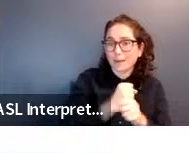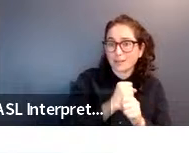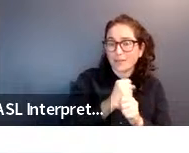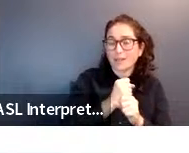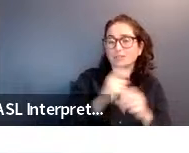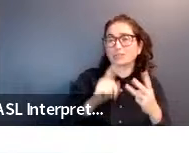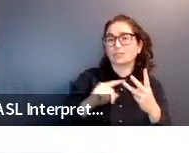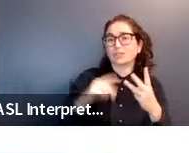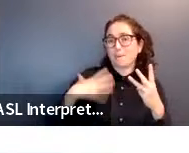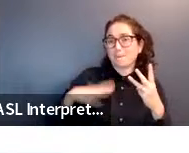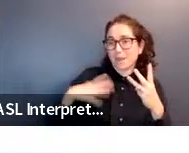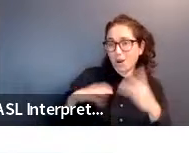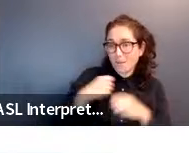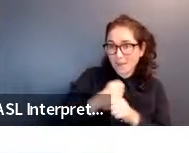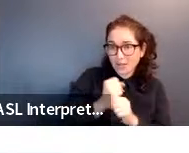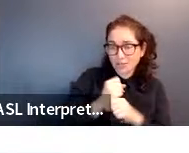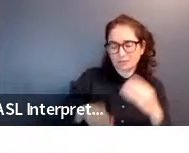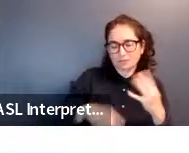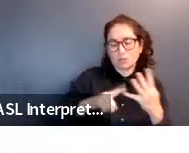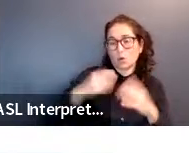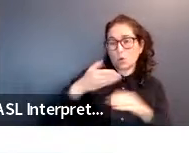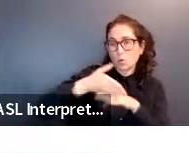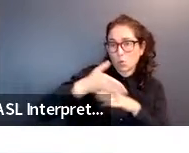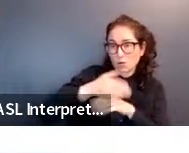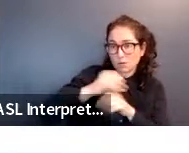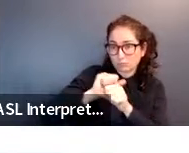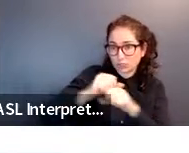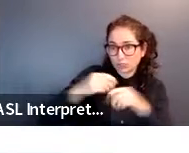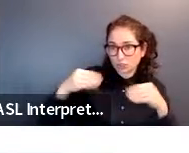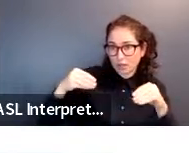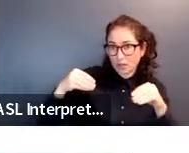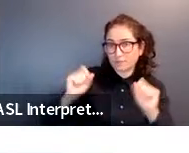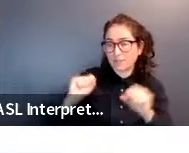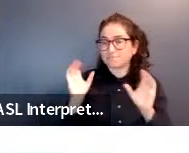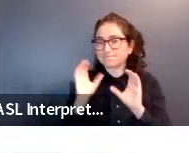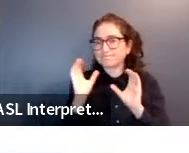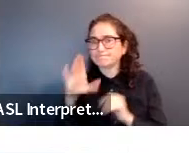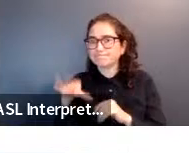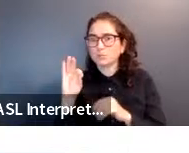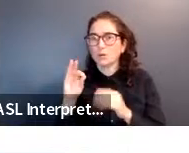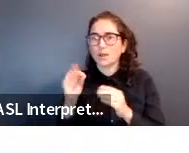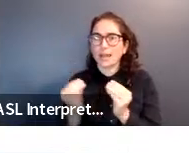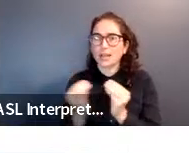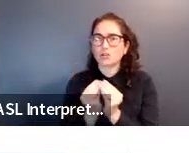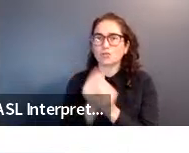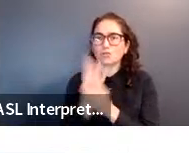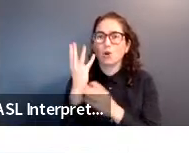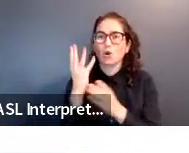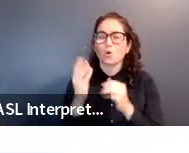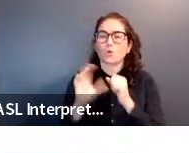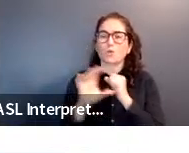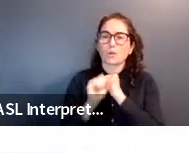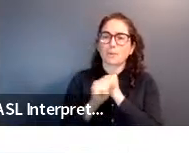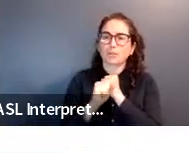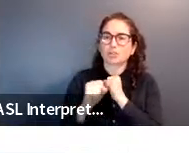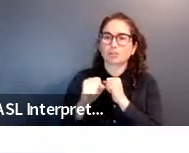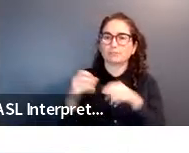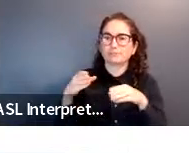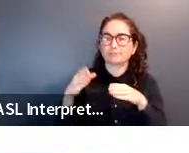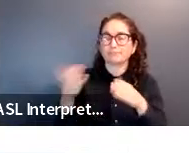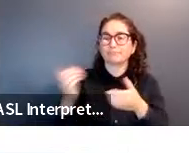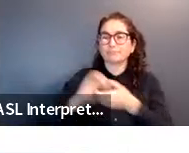apparel makers, and woodworking shops to locate and grow in commercial corridors for the first